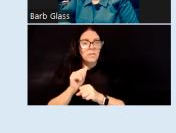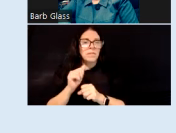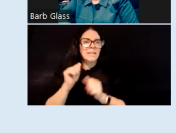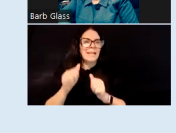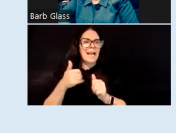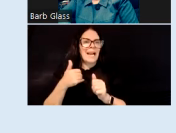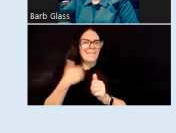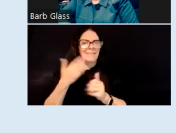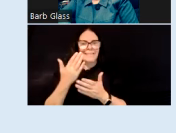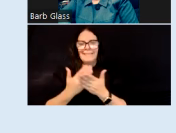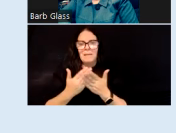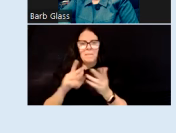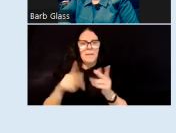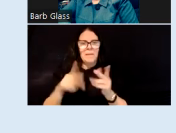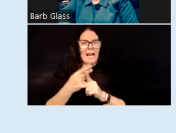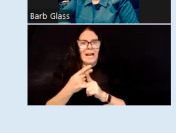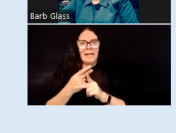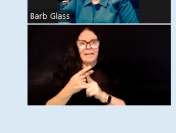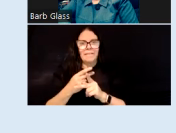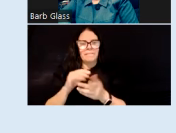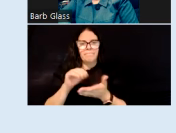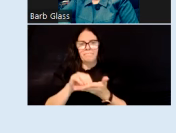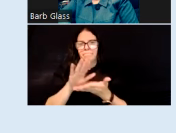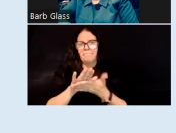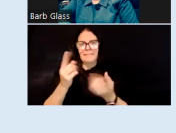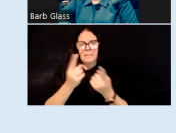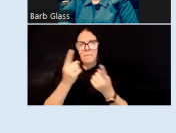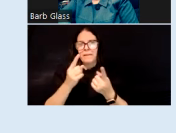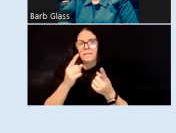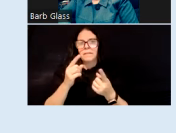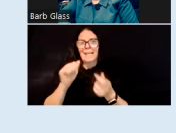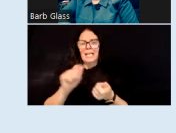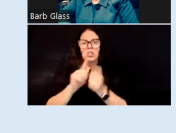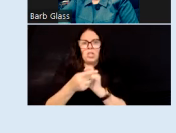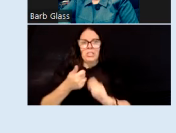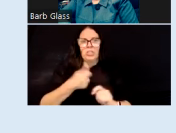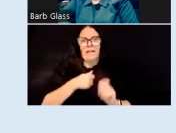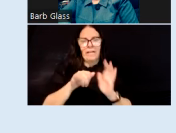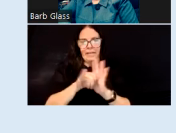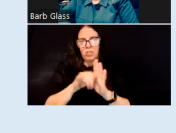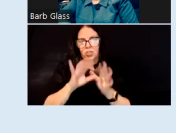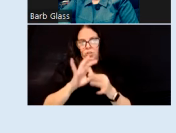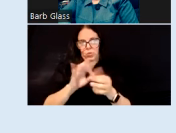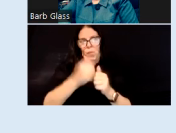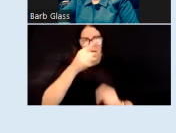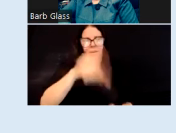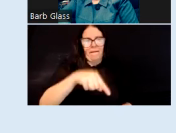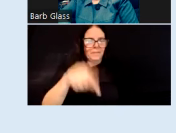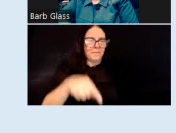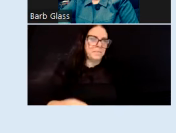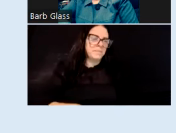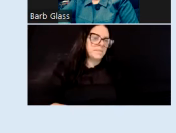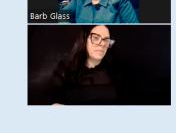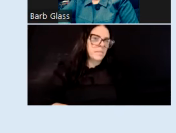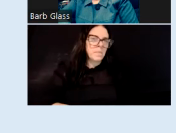of a notation or case note that they change the self-identification of one of these factors.